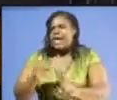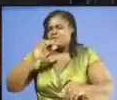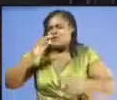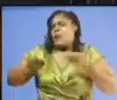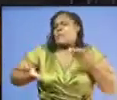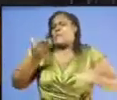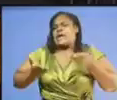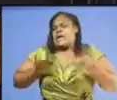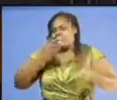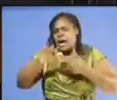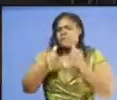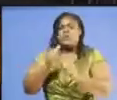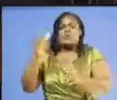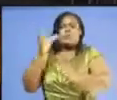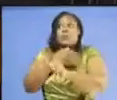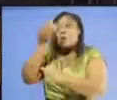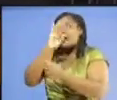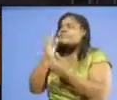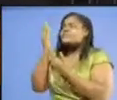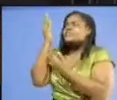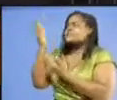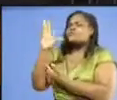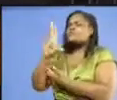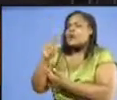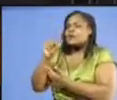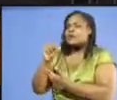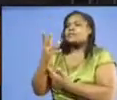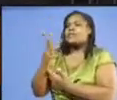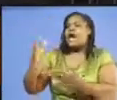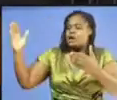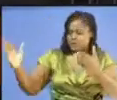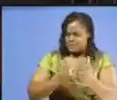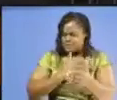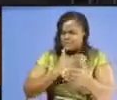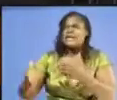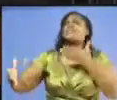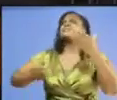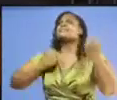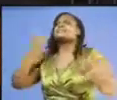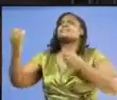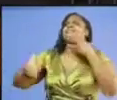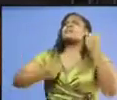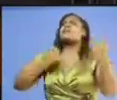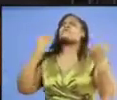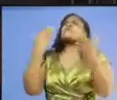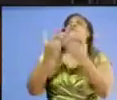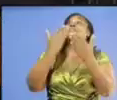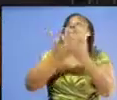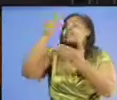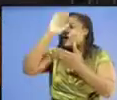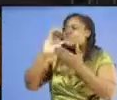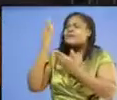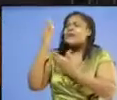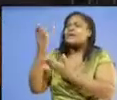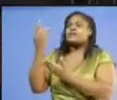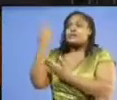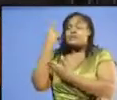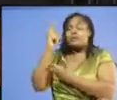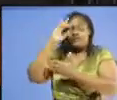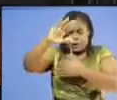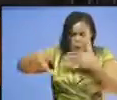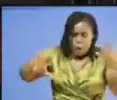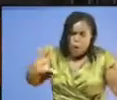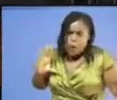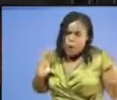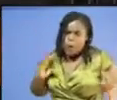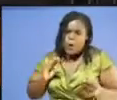about the power of the living God. I will sing of the goodness of God. Because all my